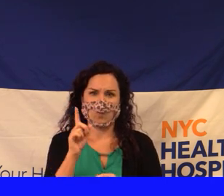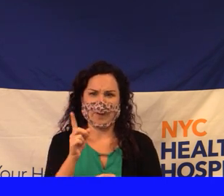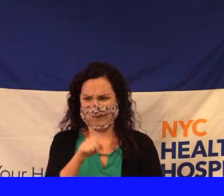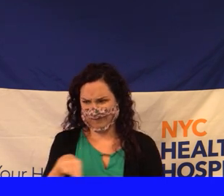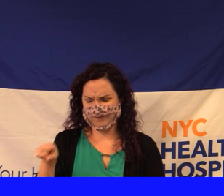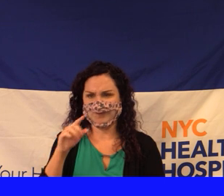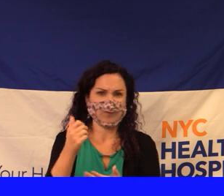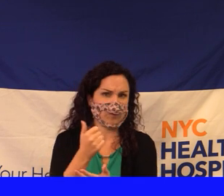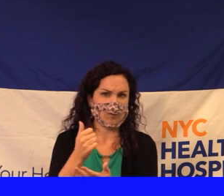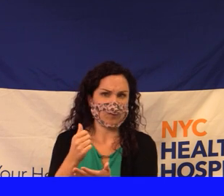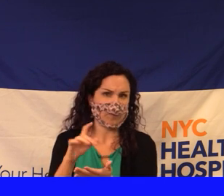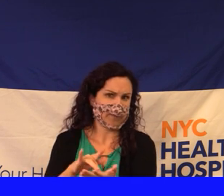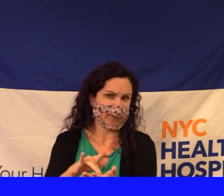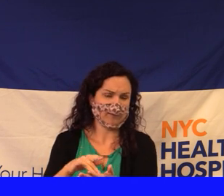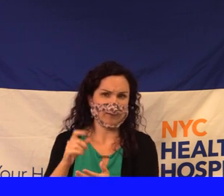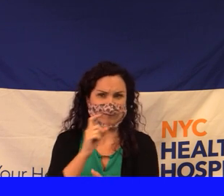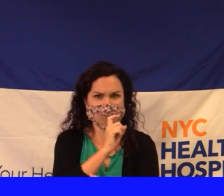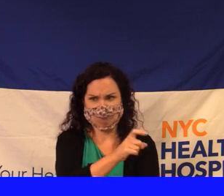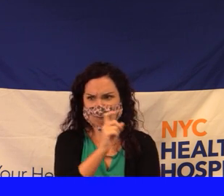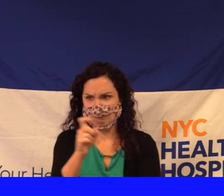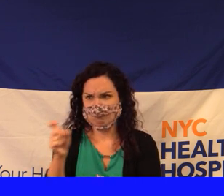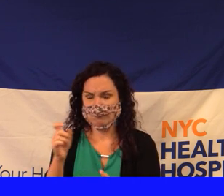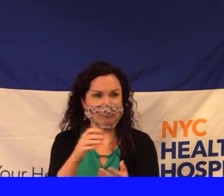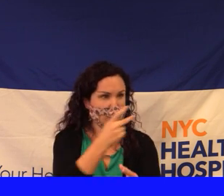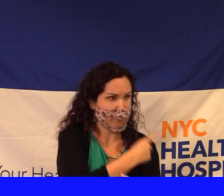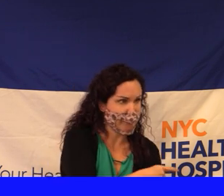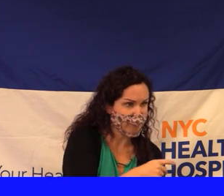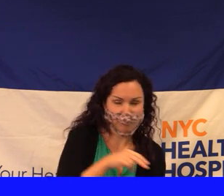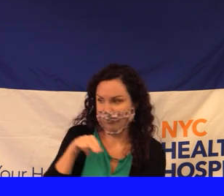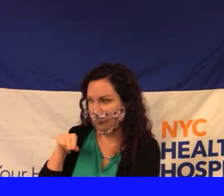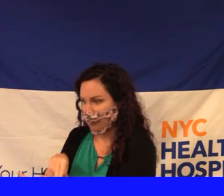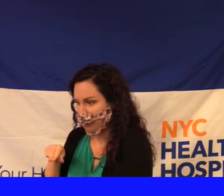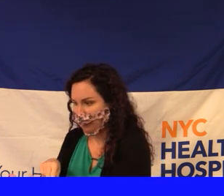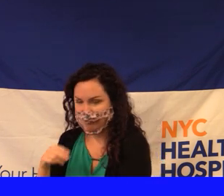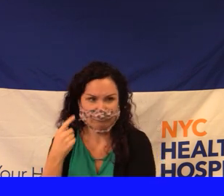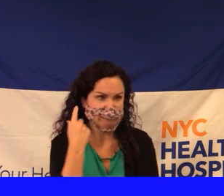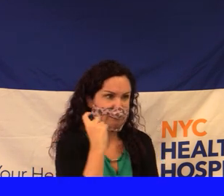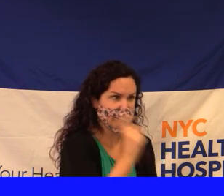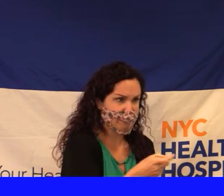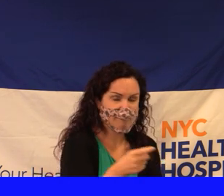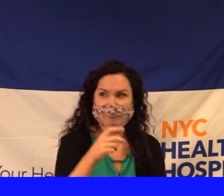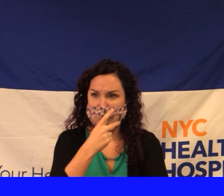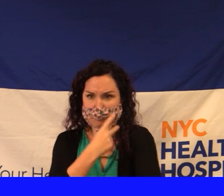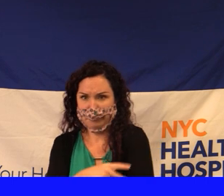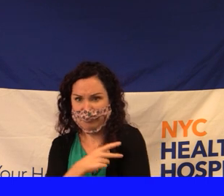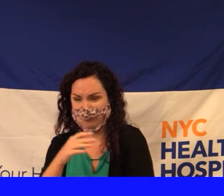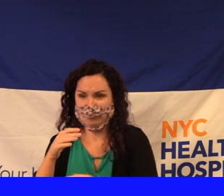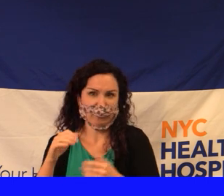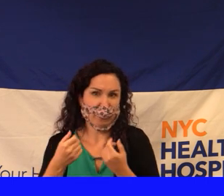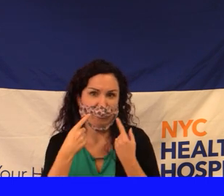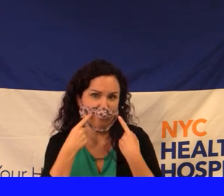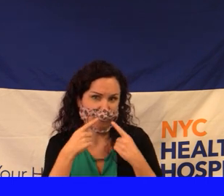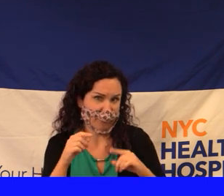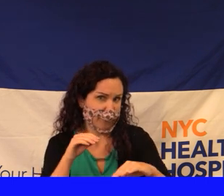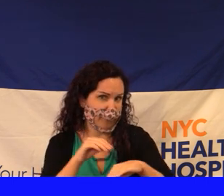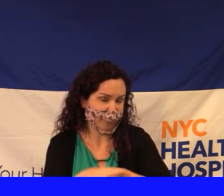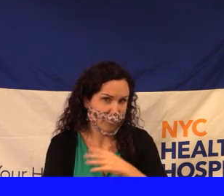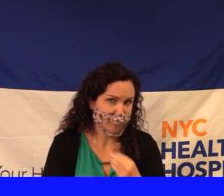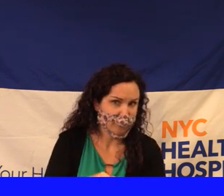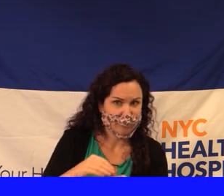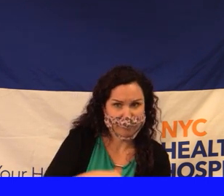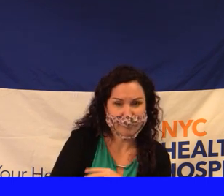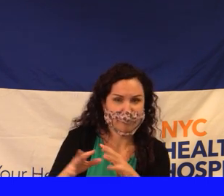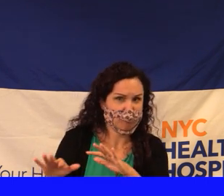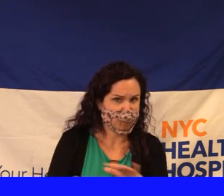to shelf to movement to the patient floor, from the nurse to that patient, and thereafter what the effects are. We do not have